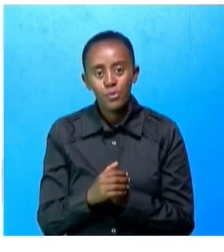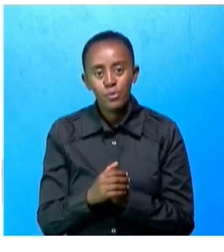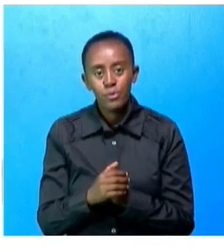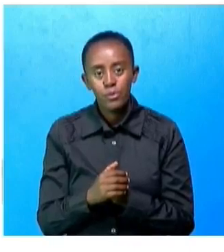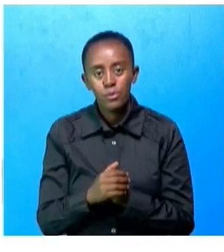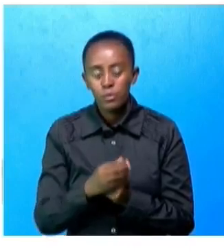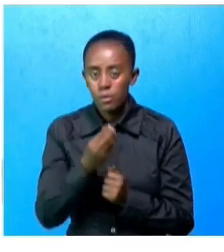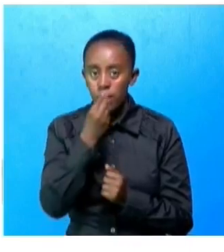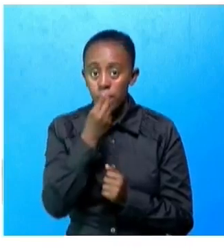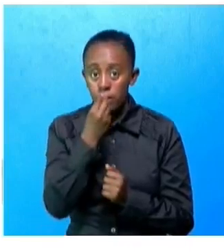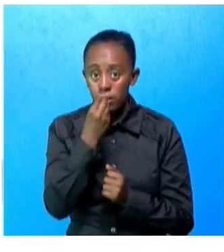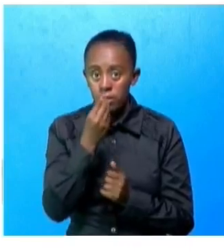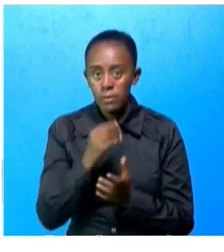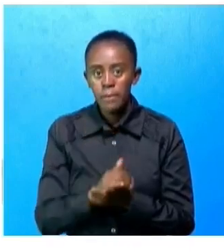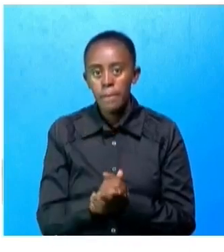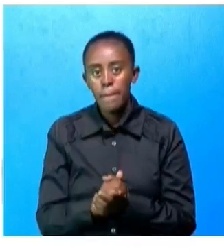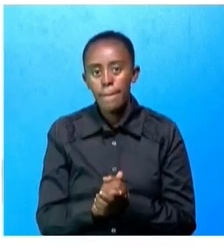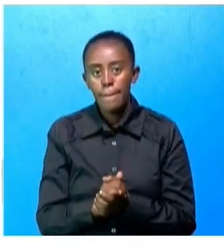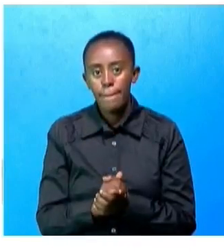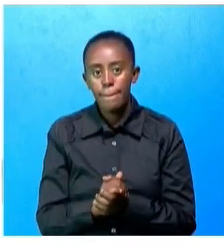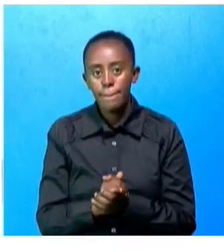eat